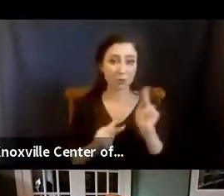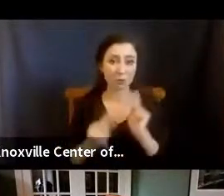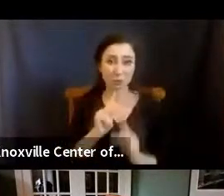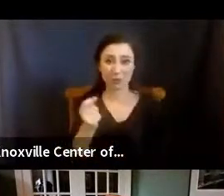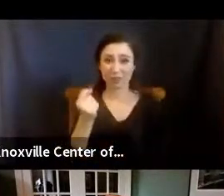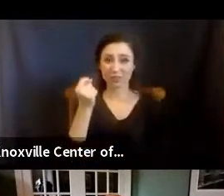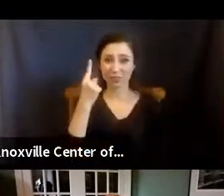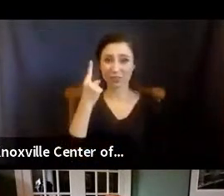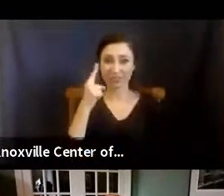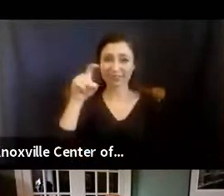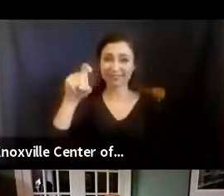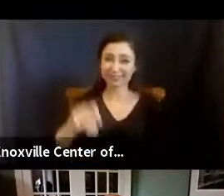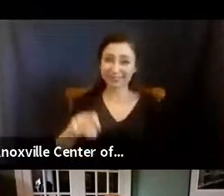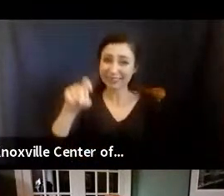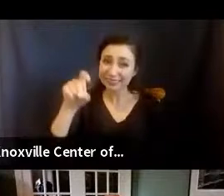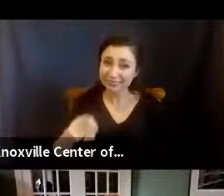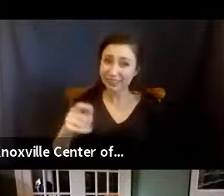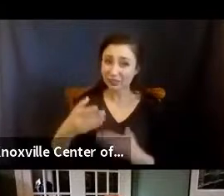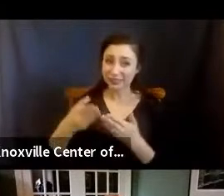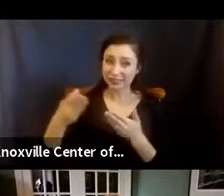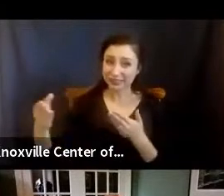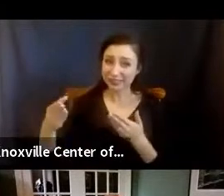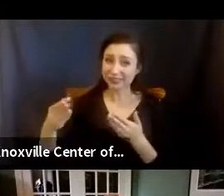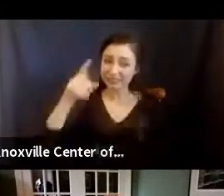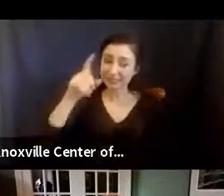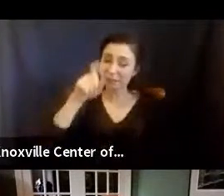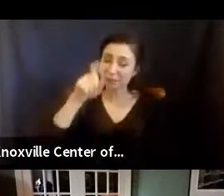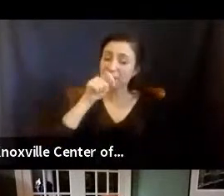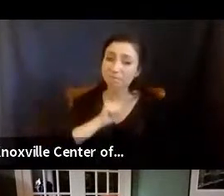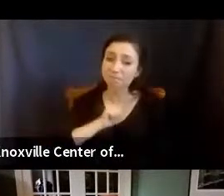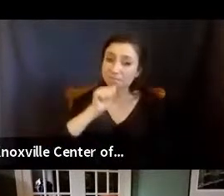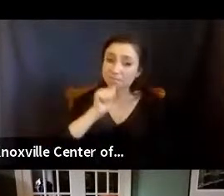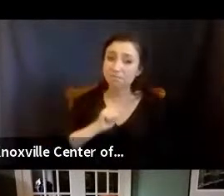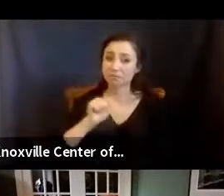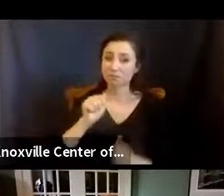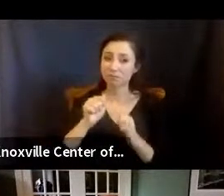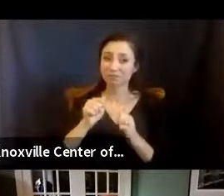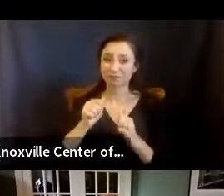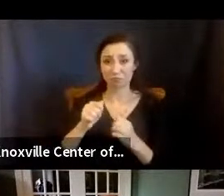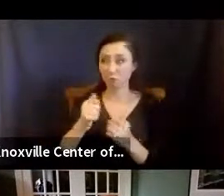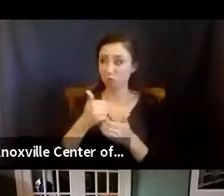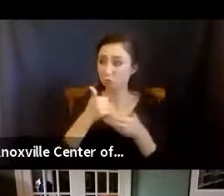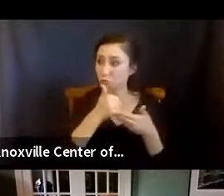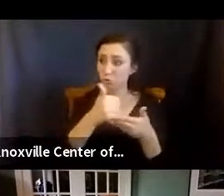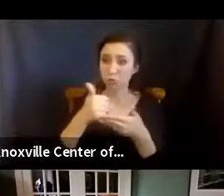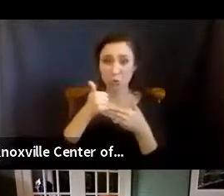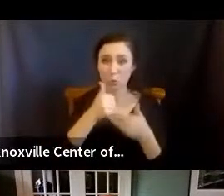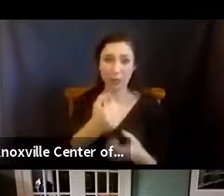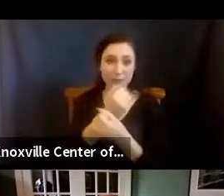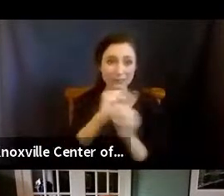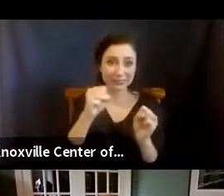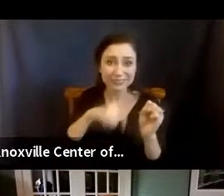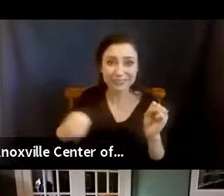understand that it's a necessary, cumbersome obligation to keep each other safe.